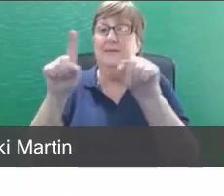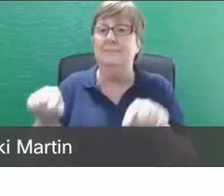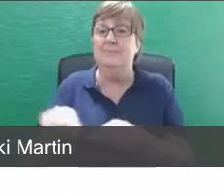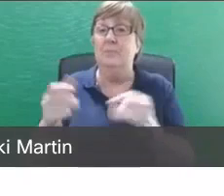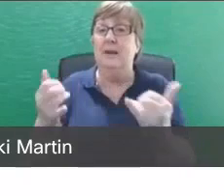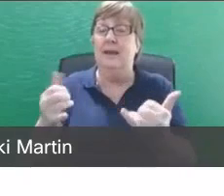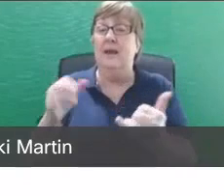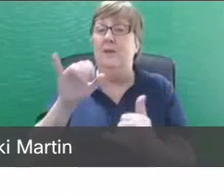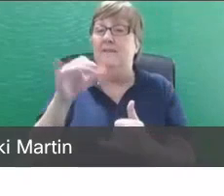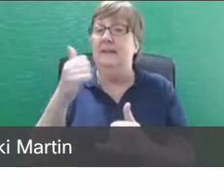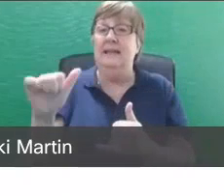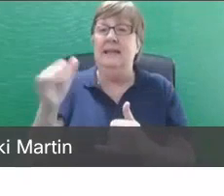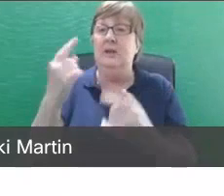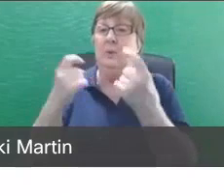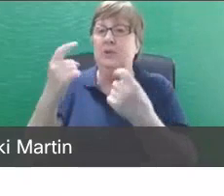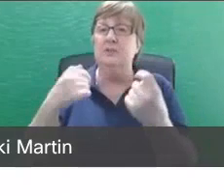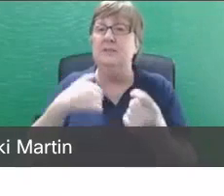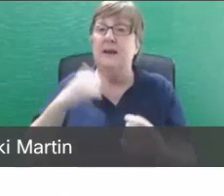them.